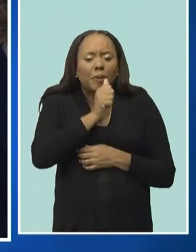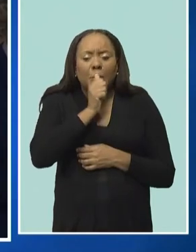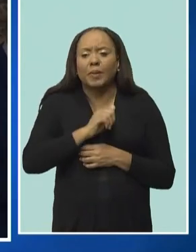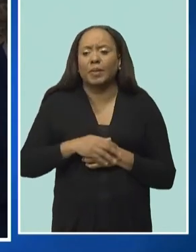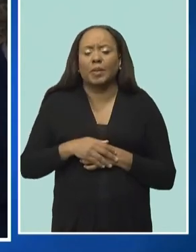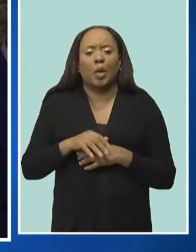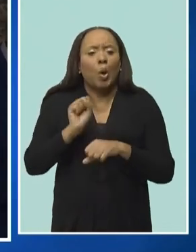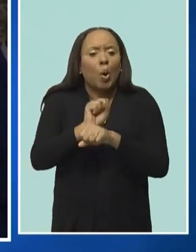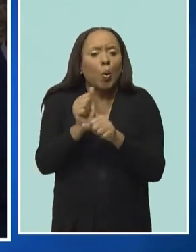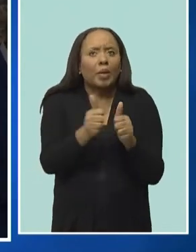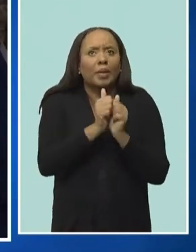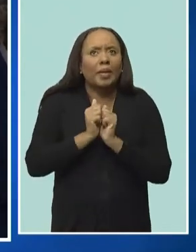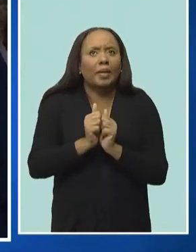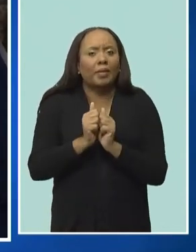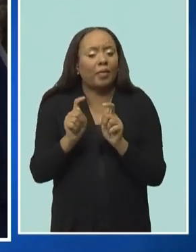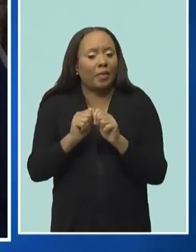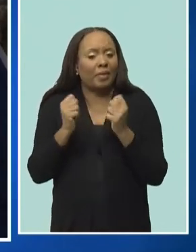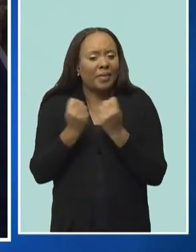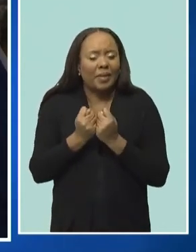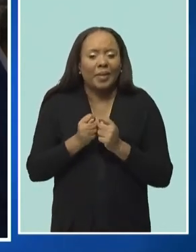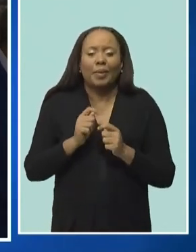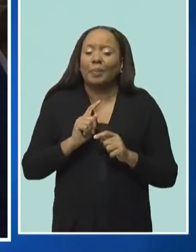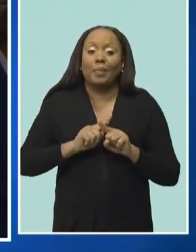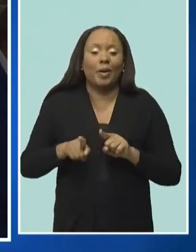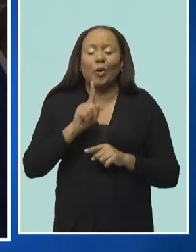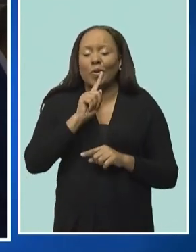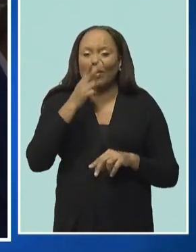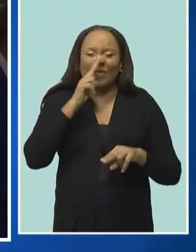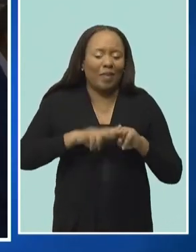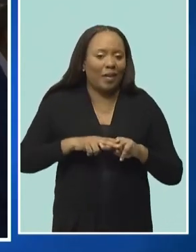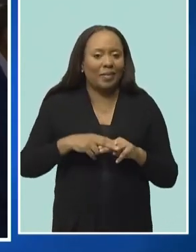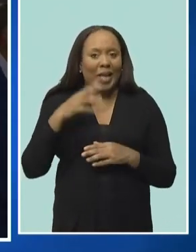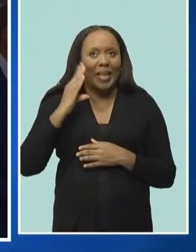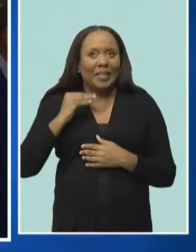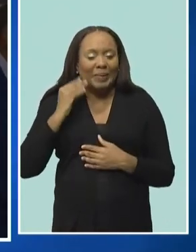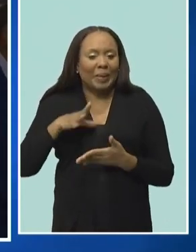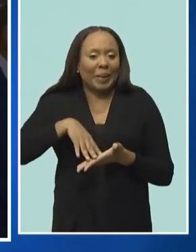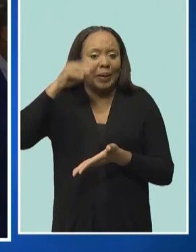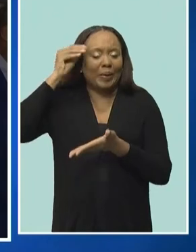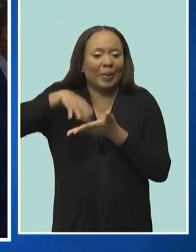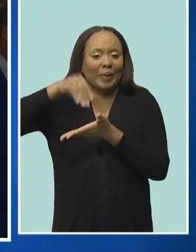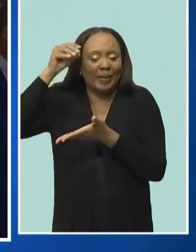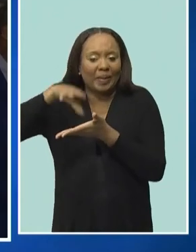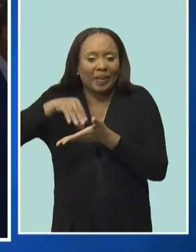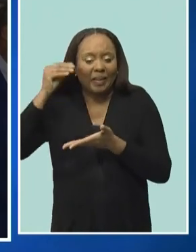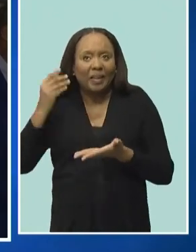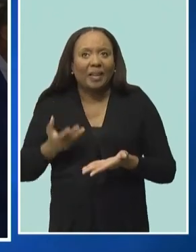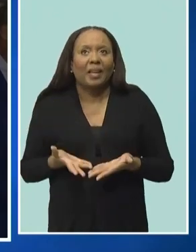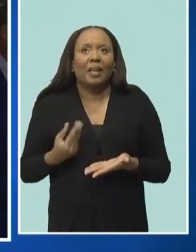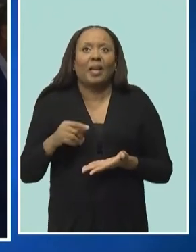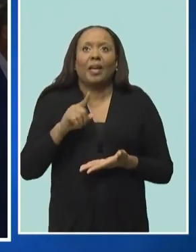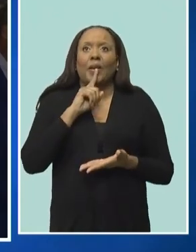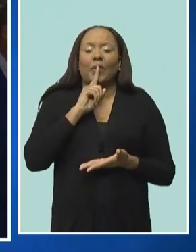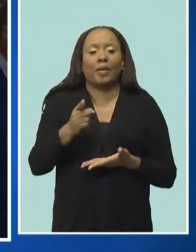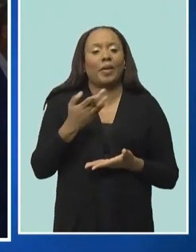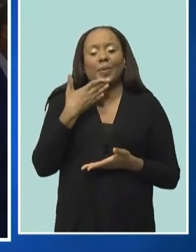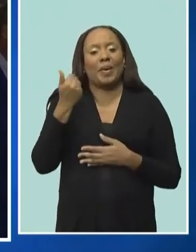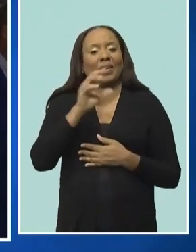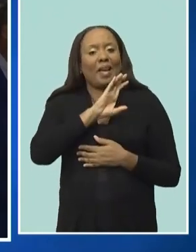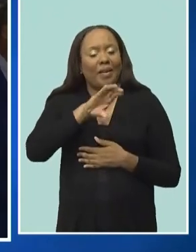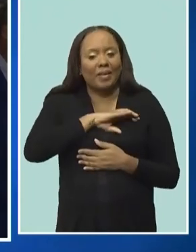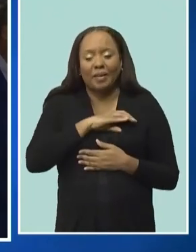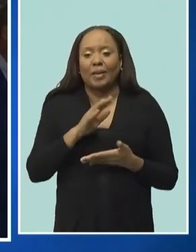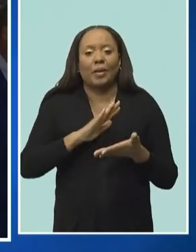So it was really trying but it was a really fun experience. You get to meet a lot of people. You get to learn a lot of new things. And it basically grows your character. You become a leader,